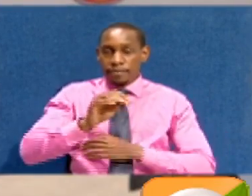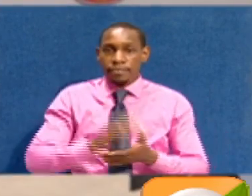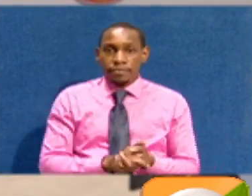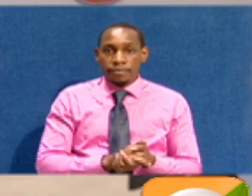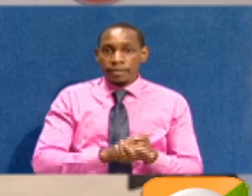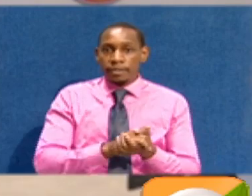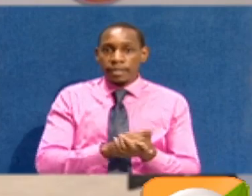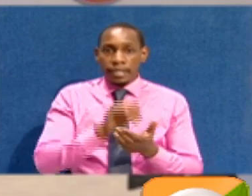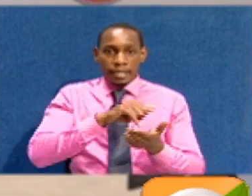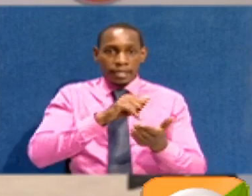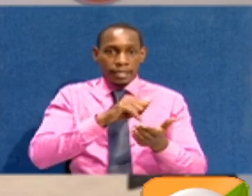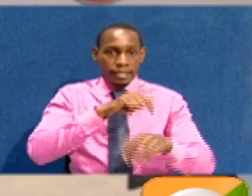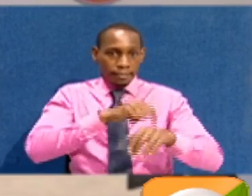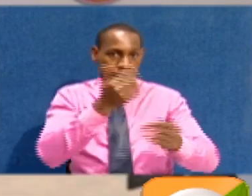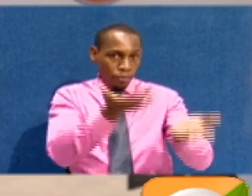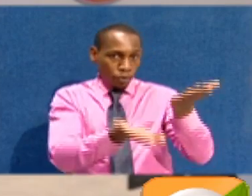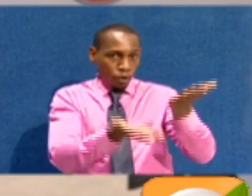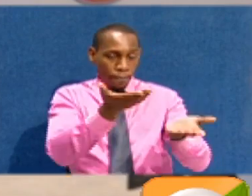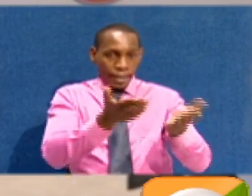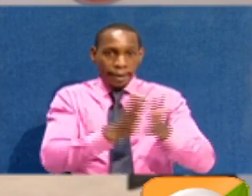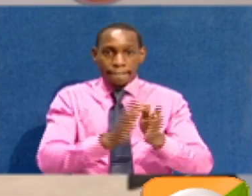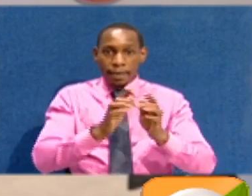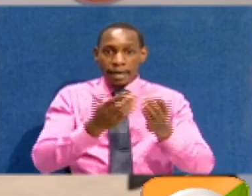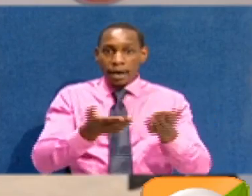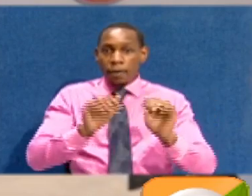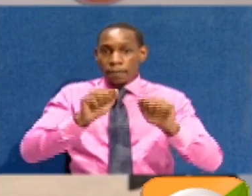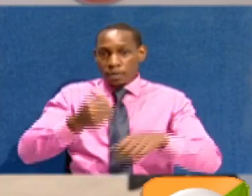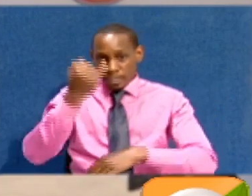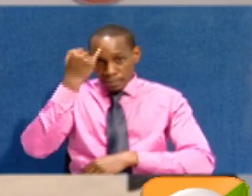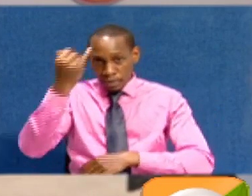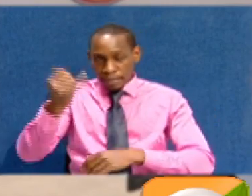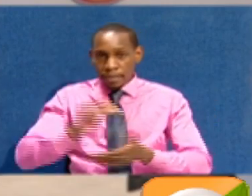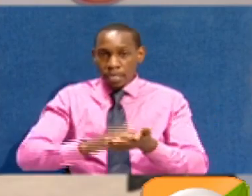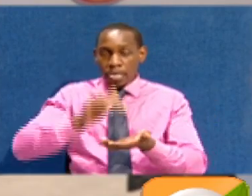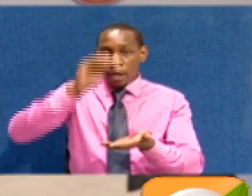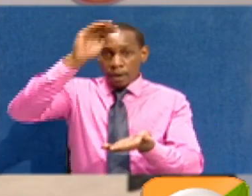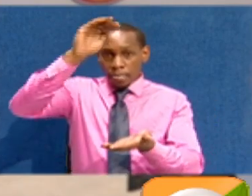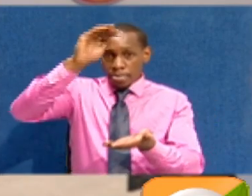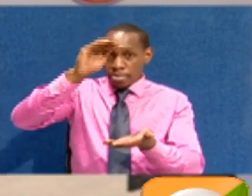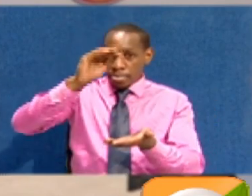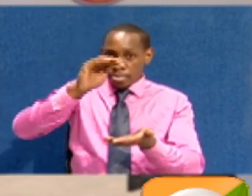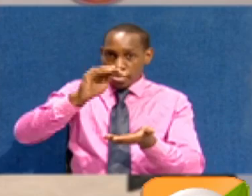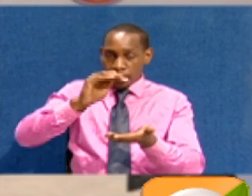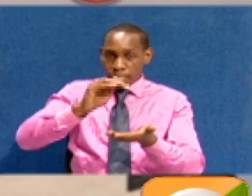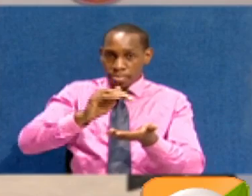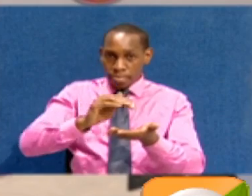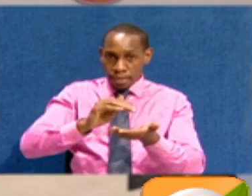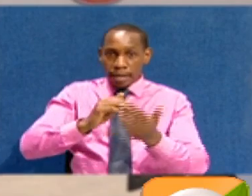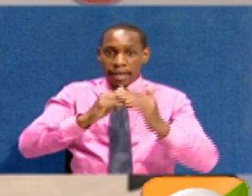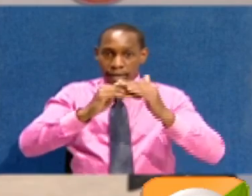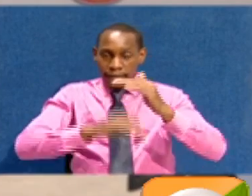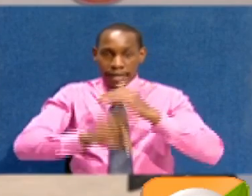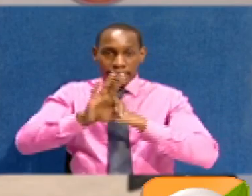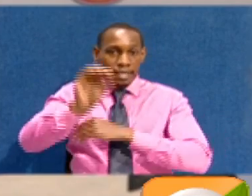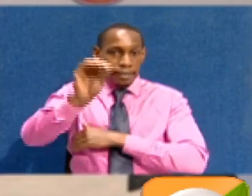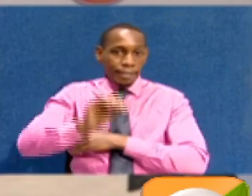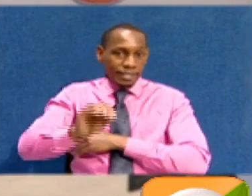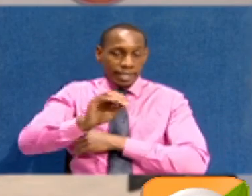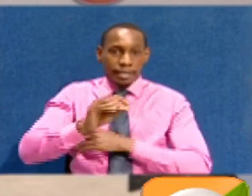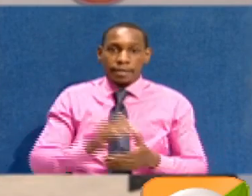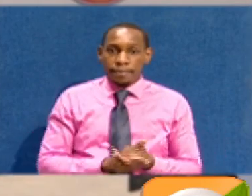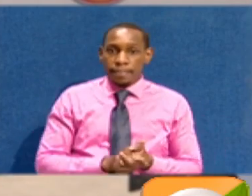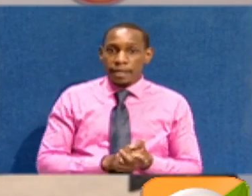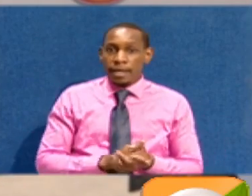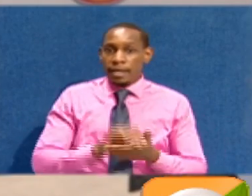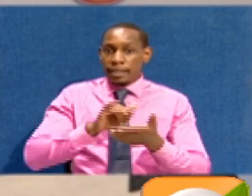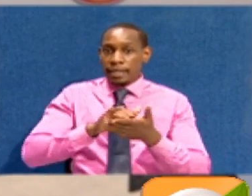of comparison. So you can imagine dropping from that higher level to less than 30%,